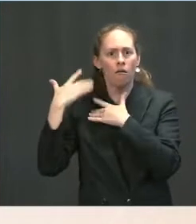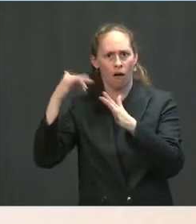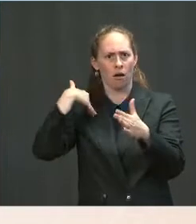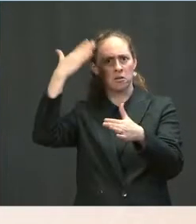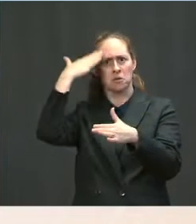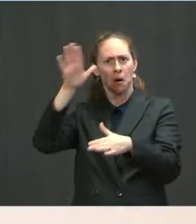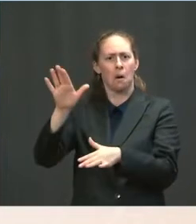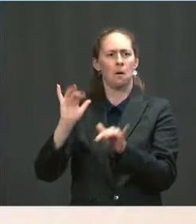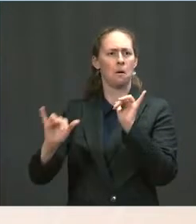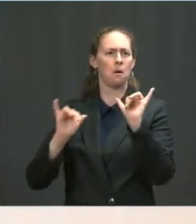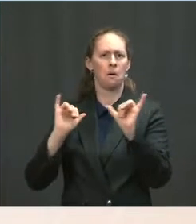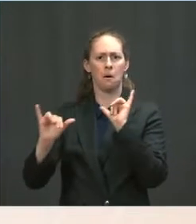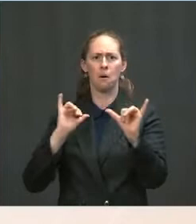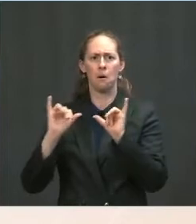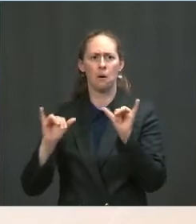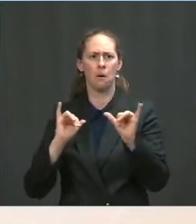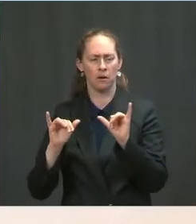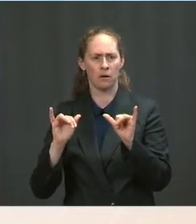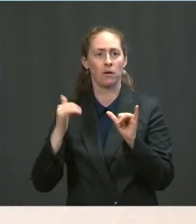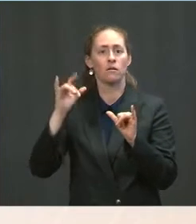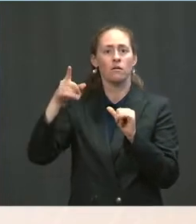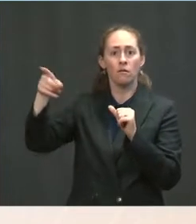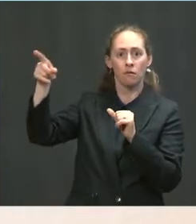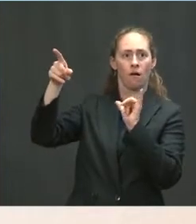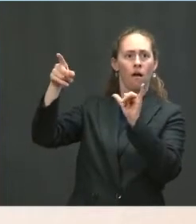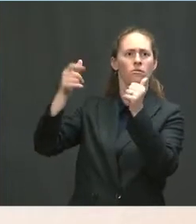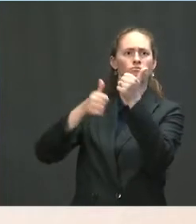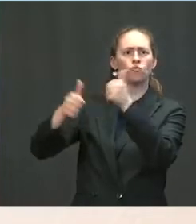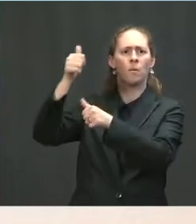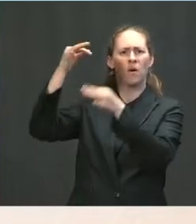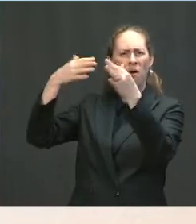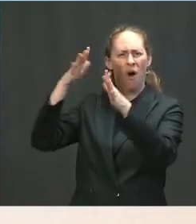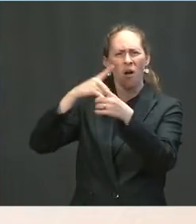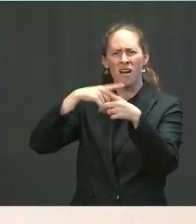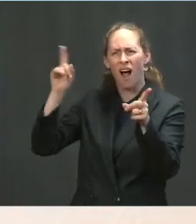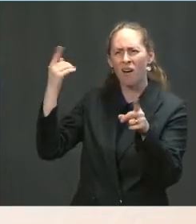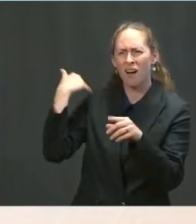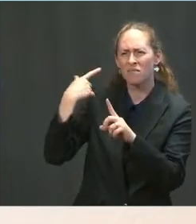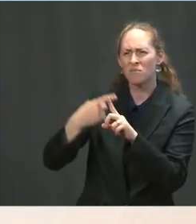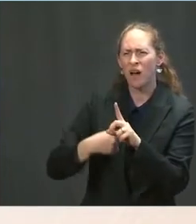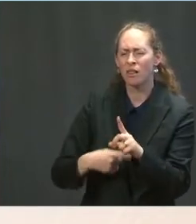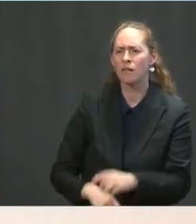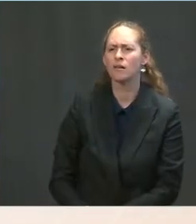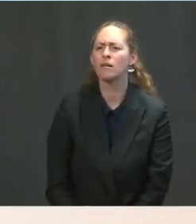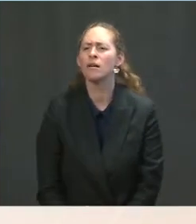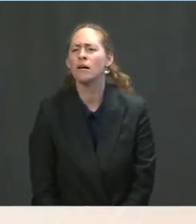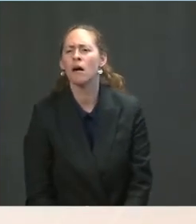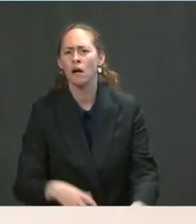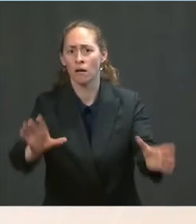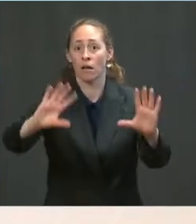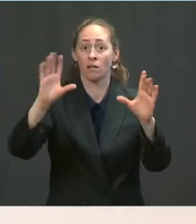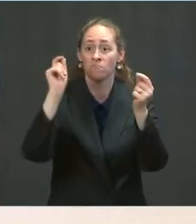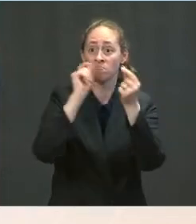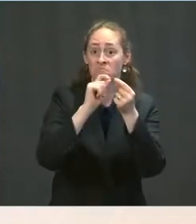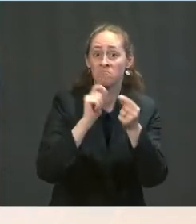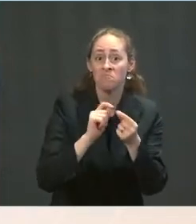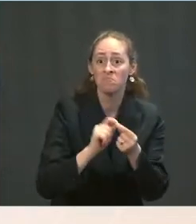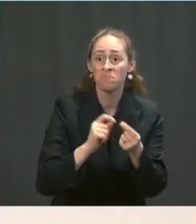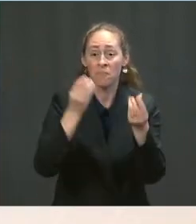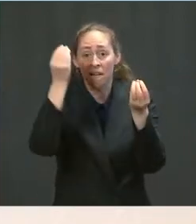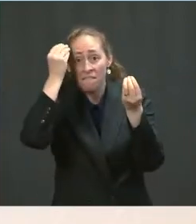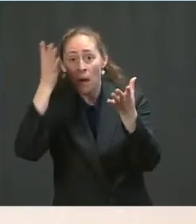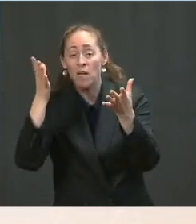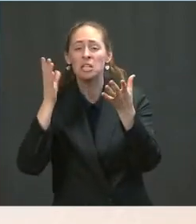month. So what can you share in terms of that? I don't have specific meetings or conversations to share. Look, what I want